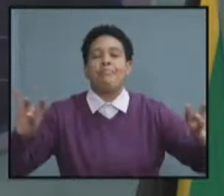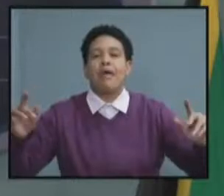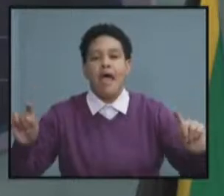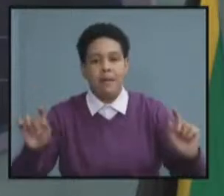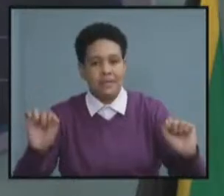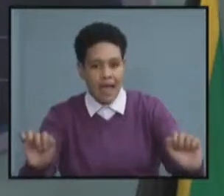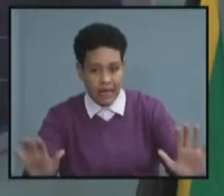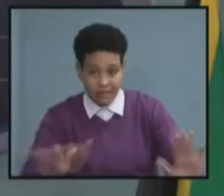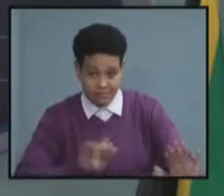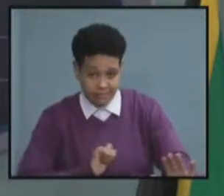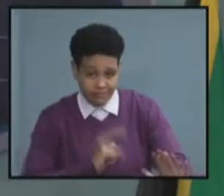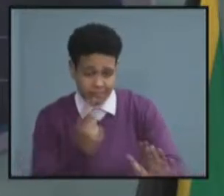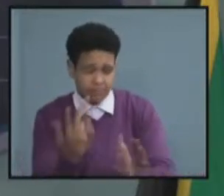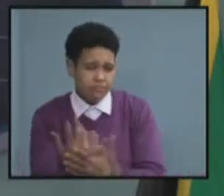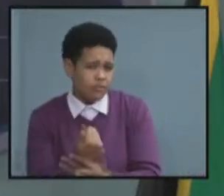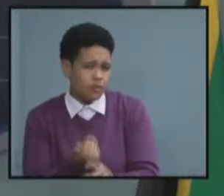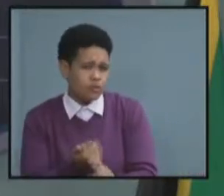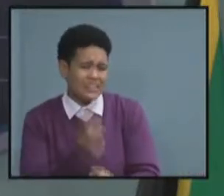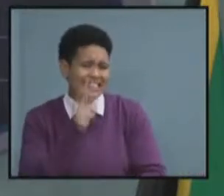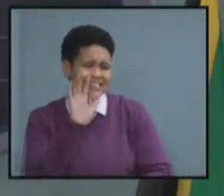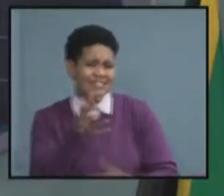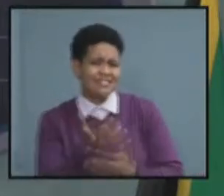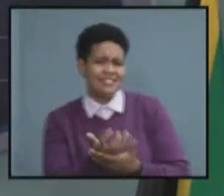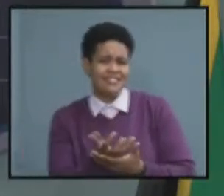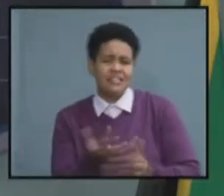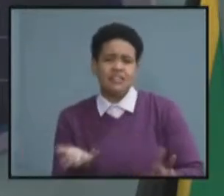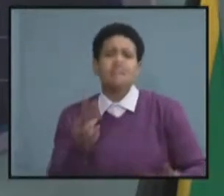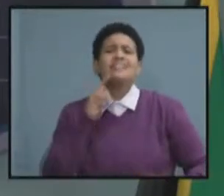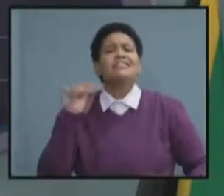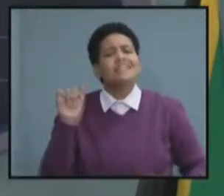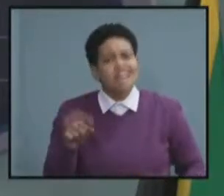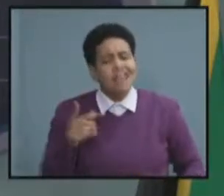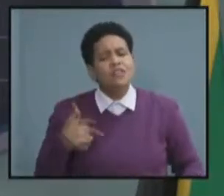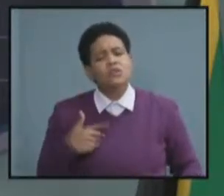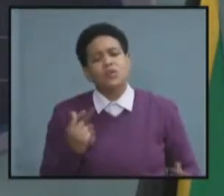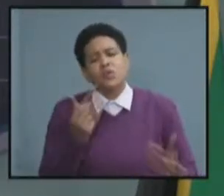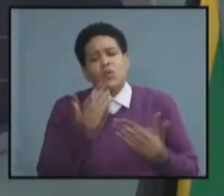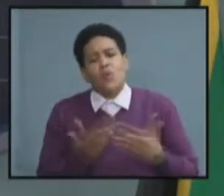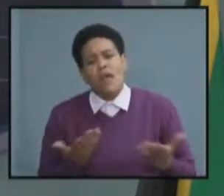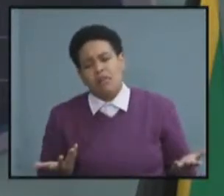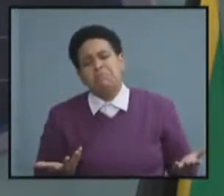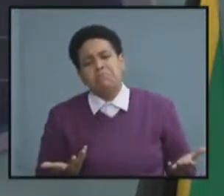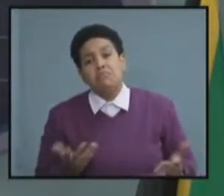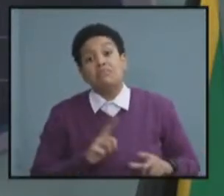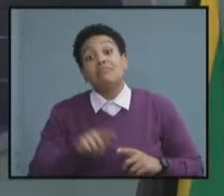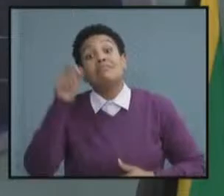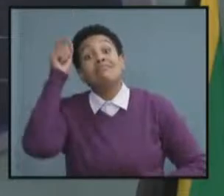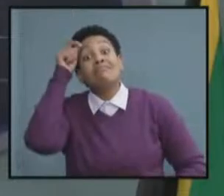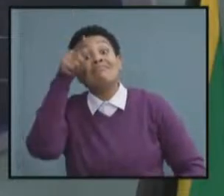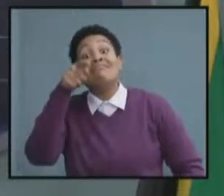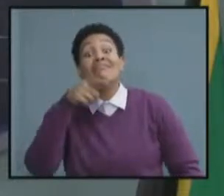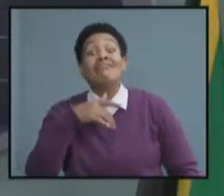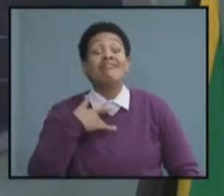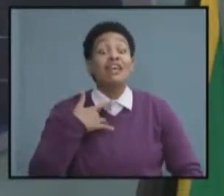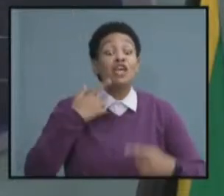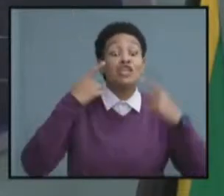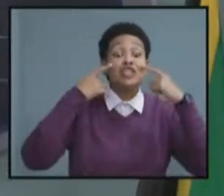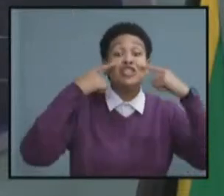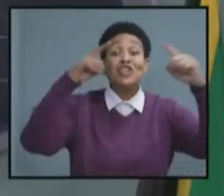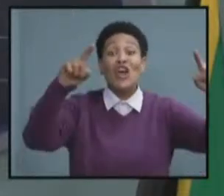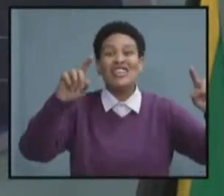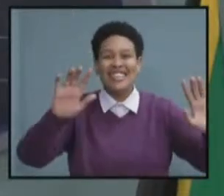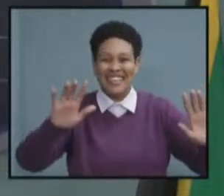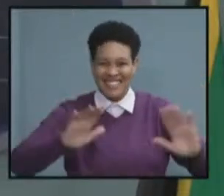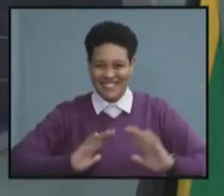the opportunity to make the appeal. Yes, we're doing well, but don't let our success become